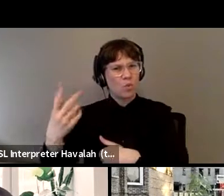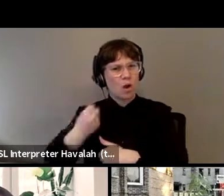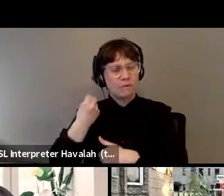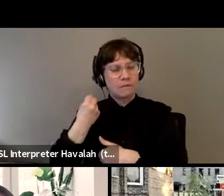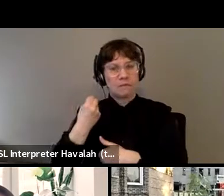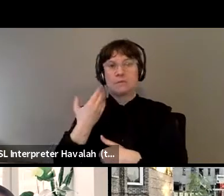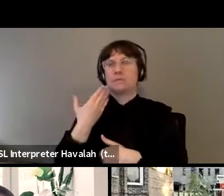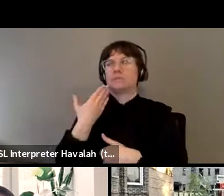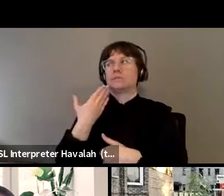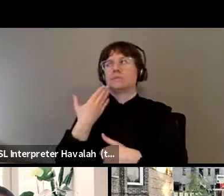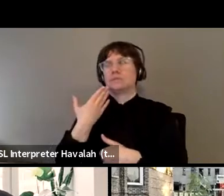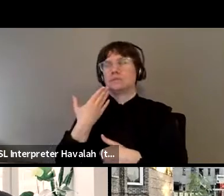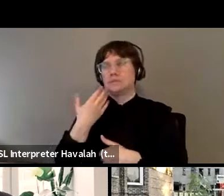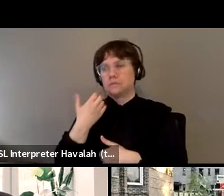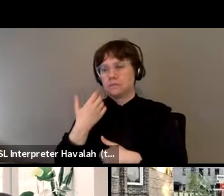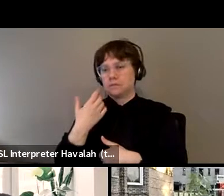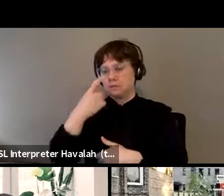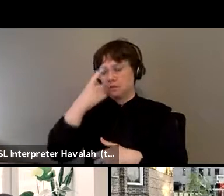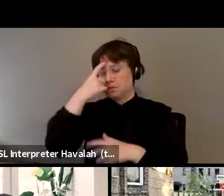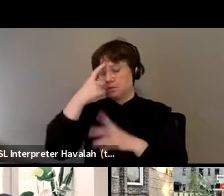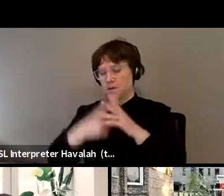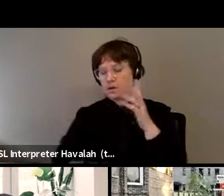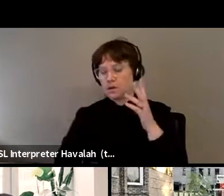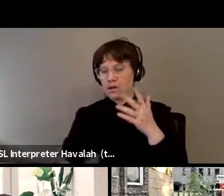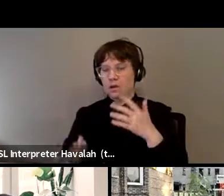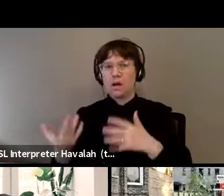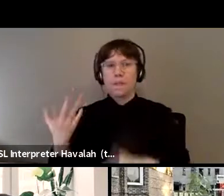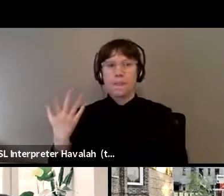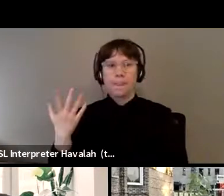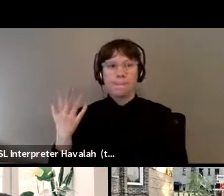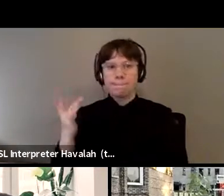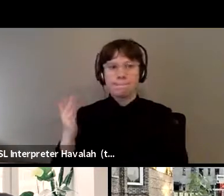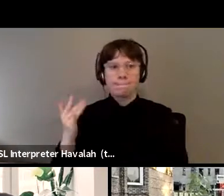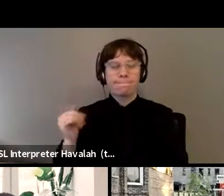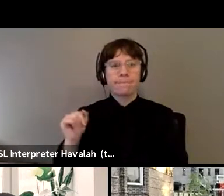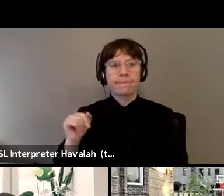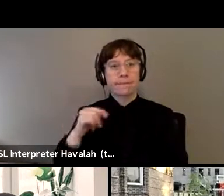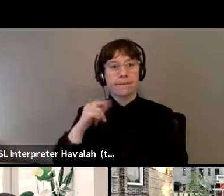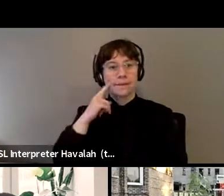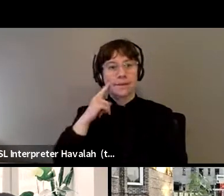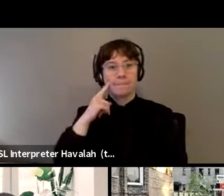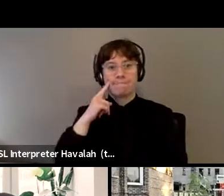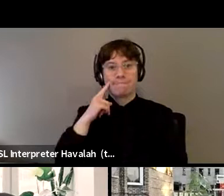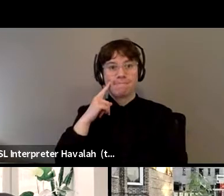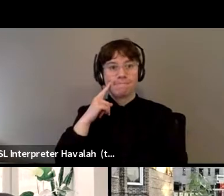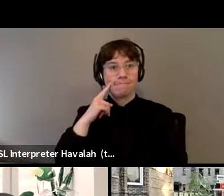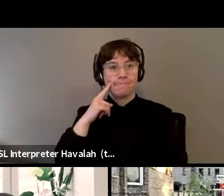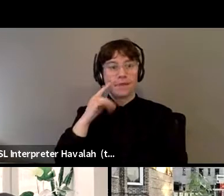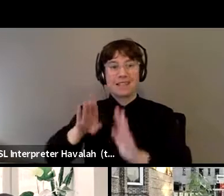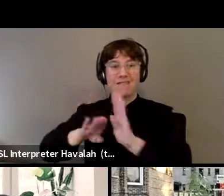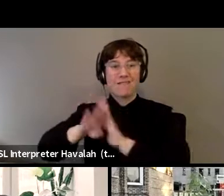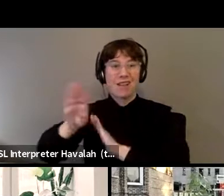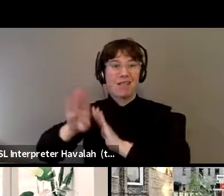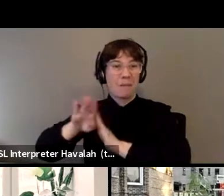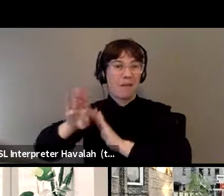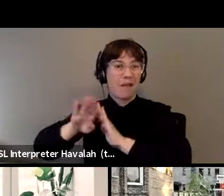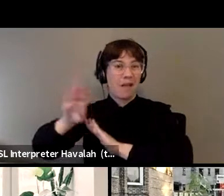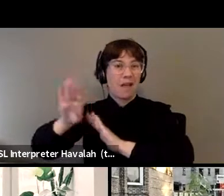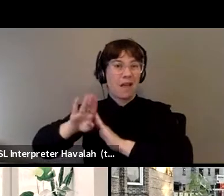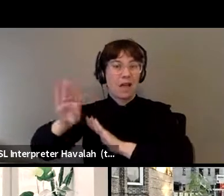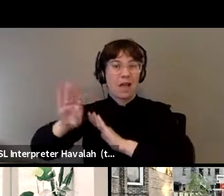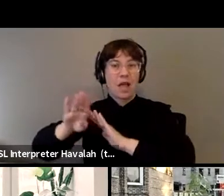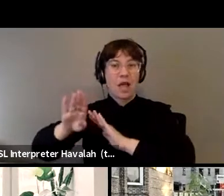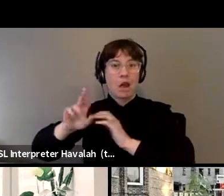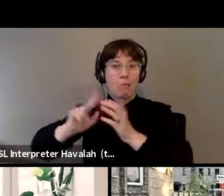I don't remember. So there was some funding for that. But I will say that any kind of development project, once you start going into the